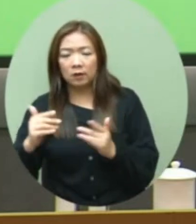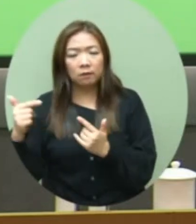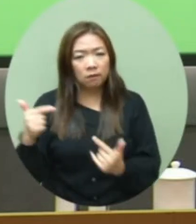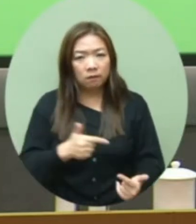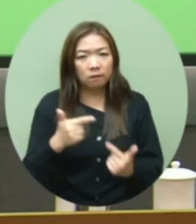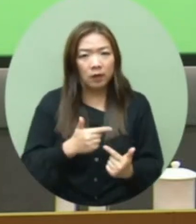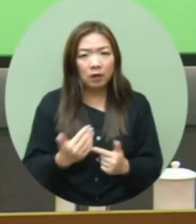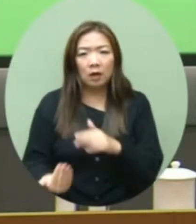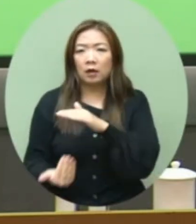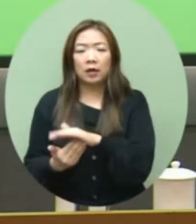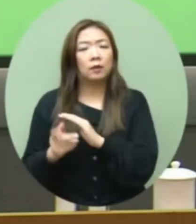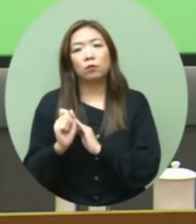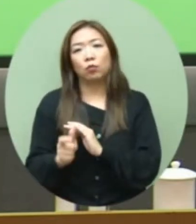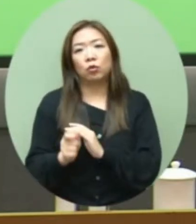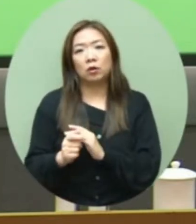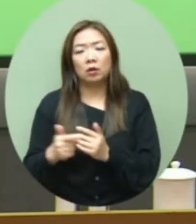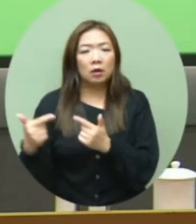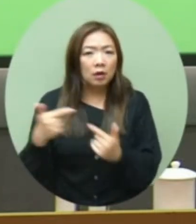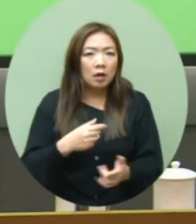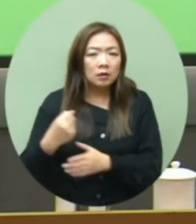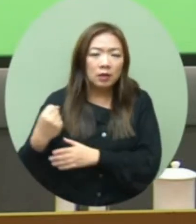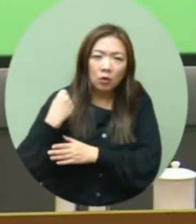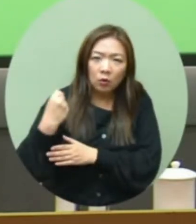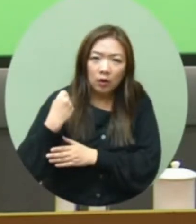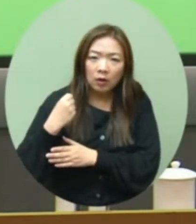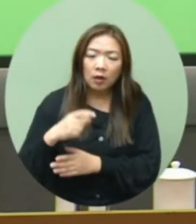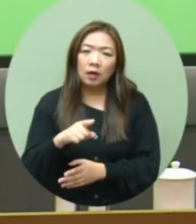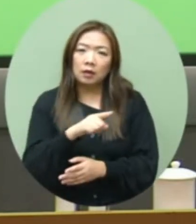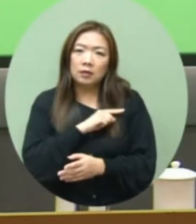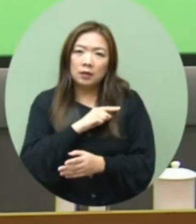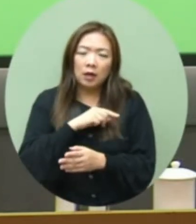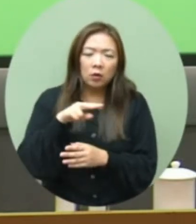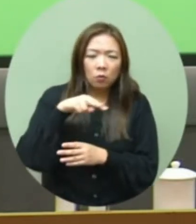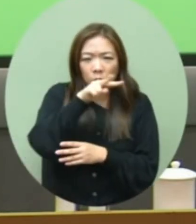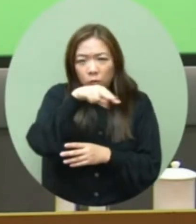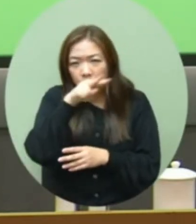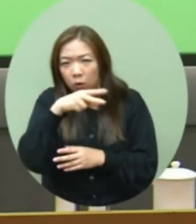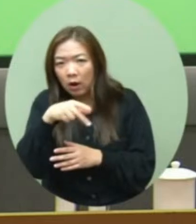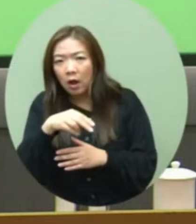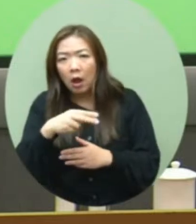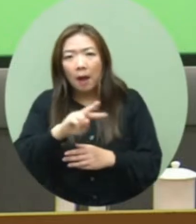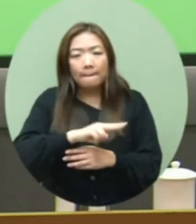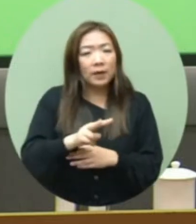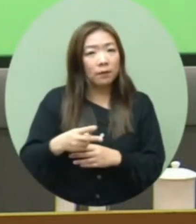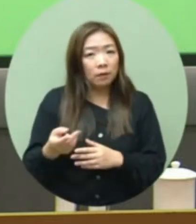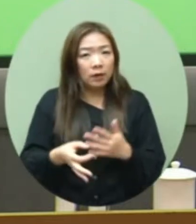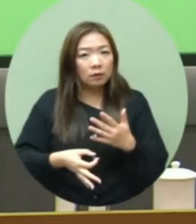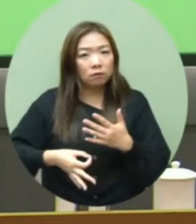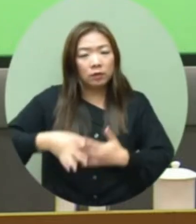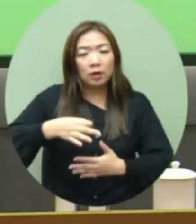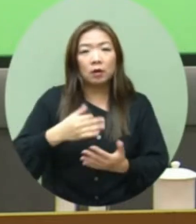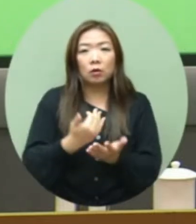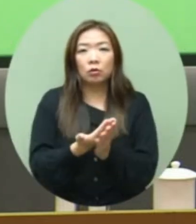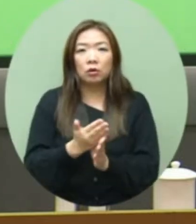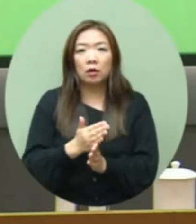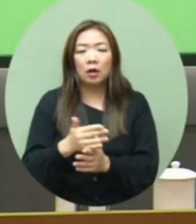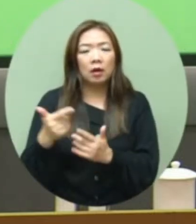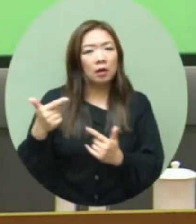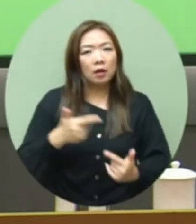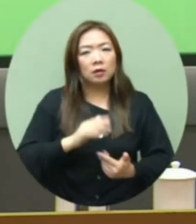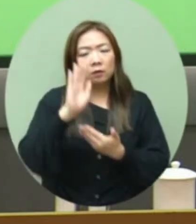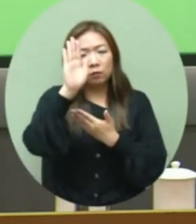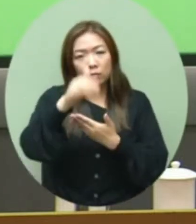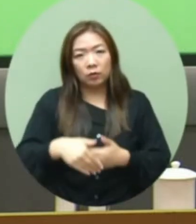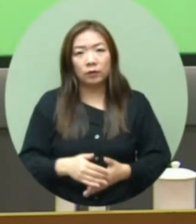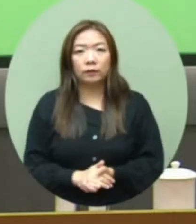enhancing development. Reform is continuous. We strive to do better all